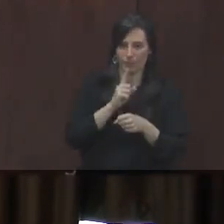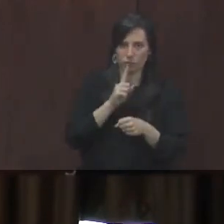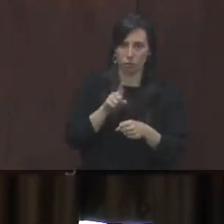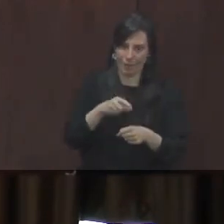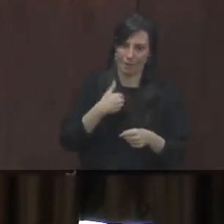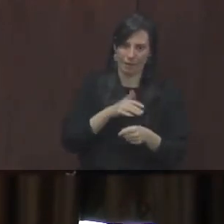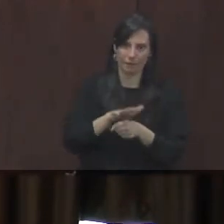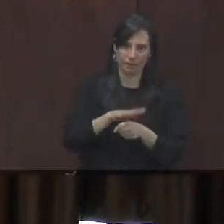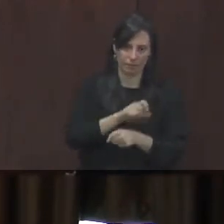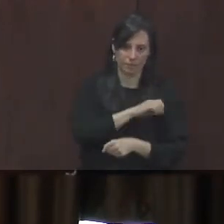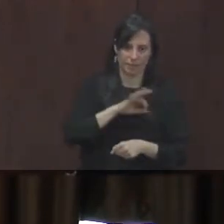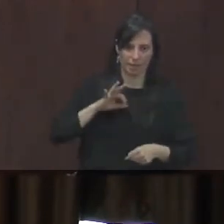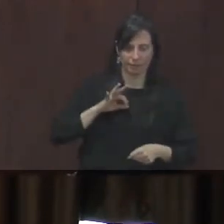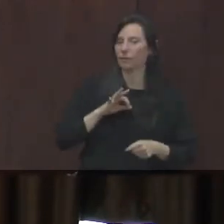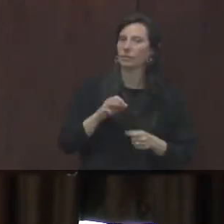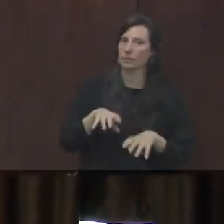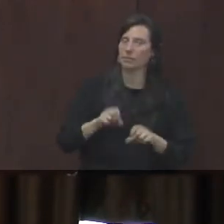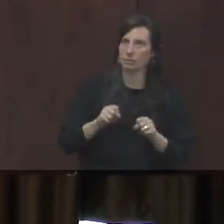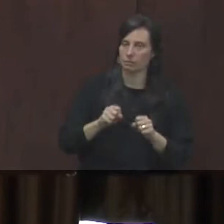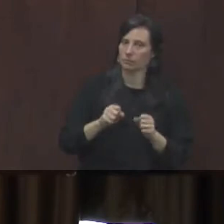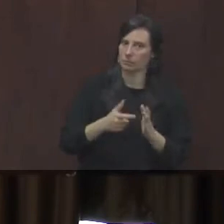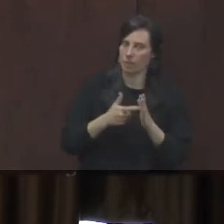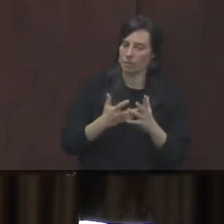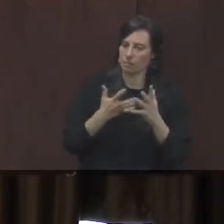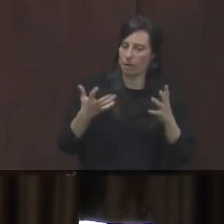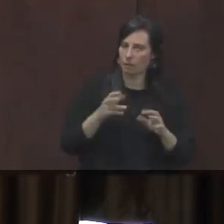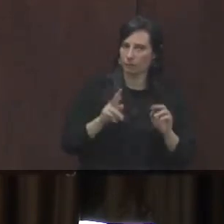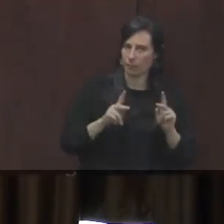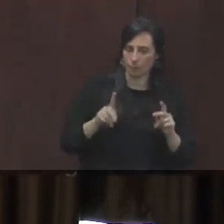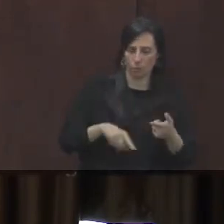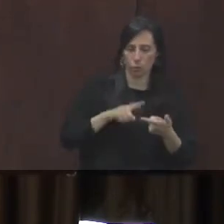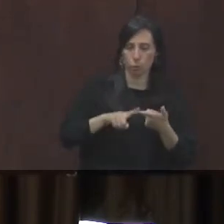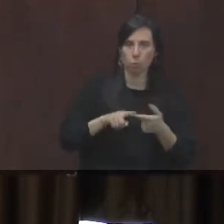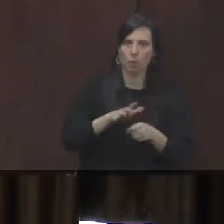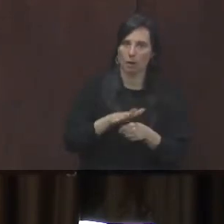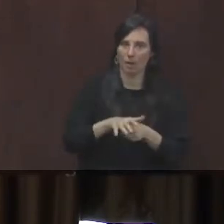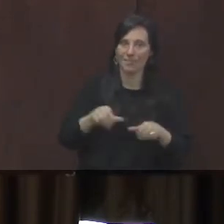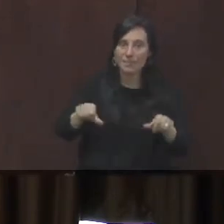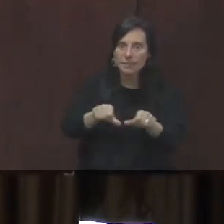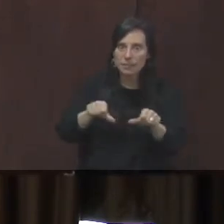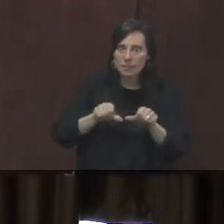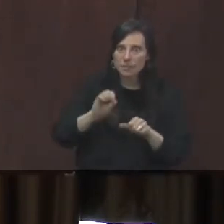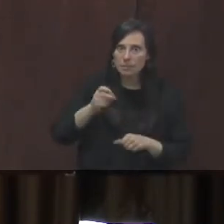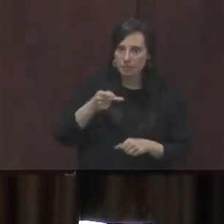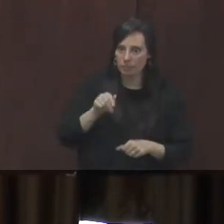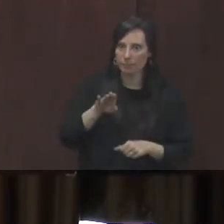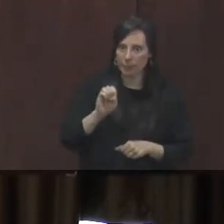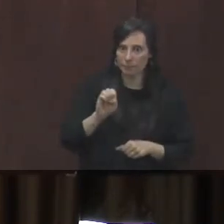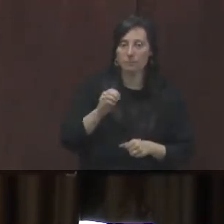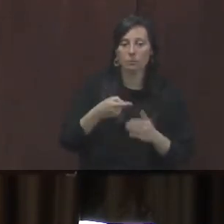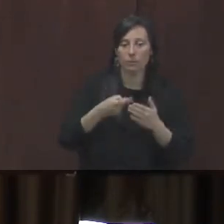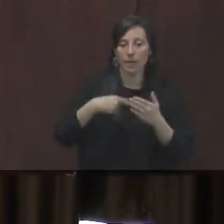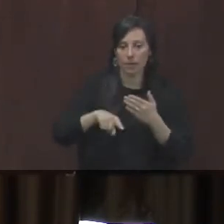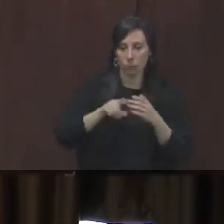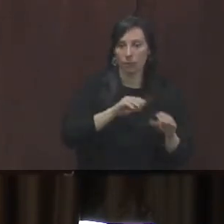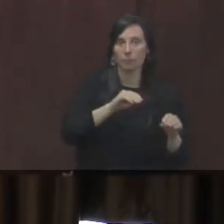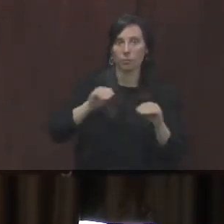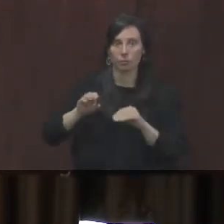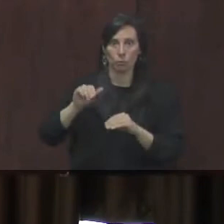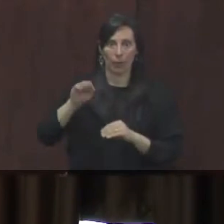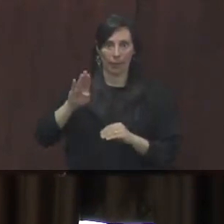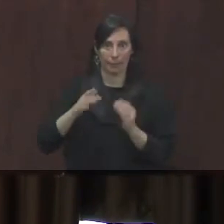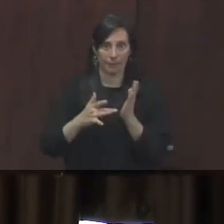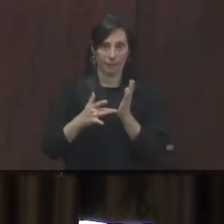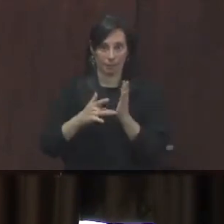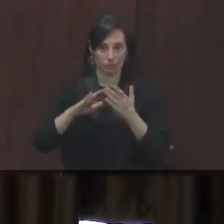do mass vaccination. Two is the location space footprint. So next week, moving to the AV Tech event facility and expanding the